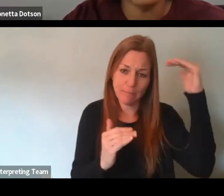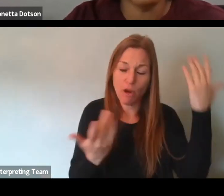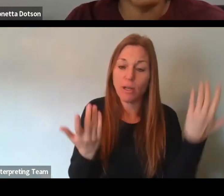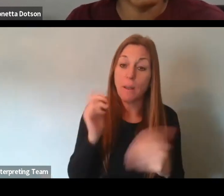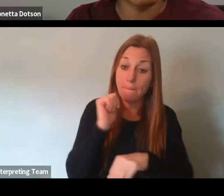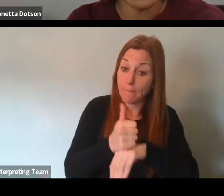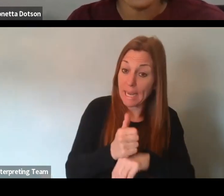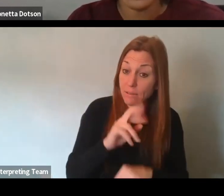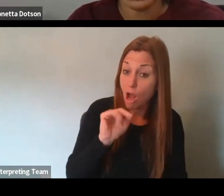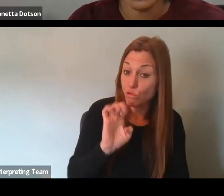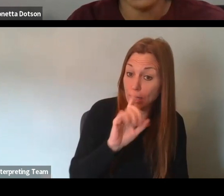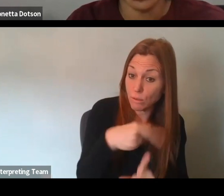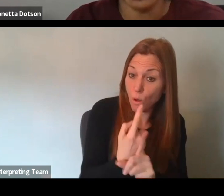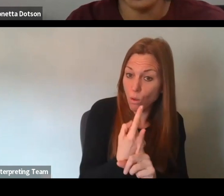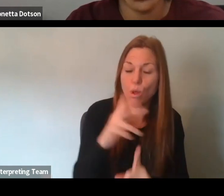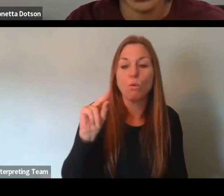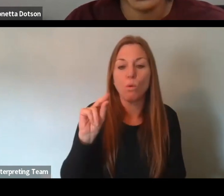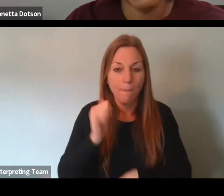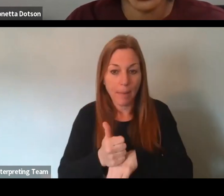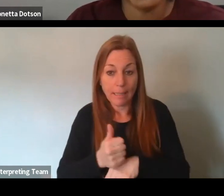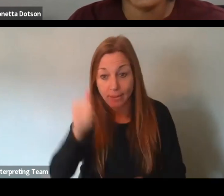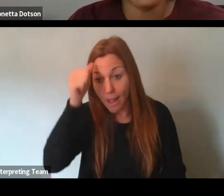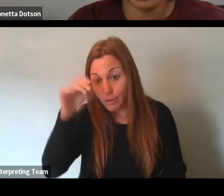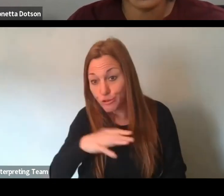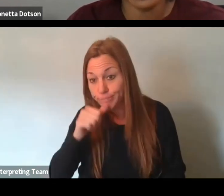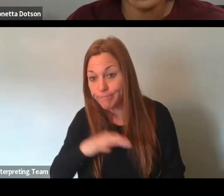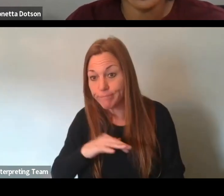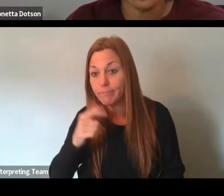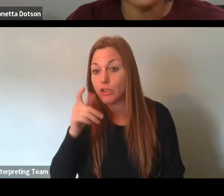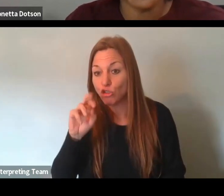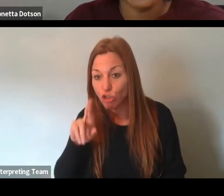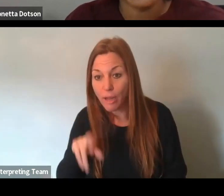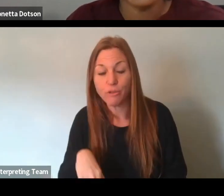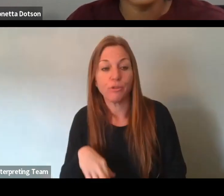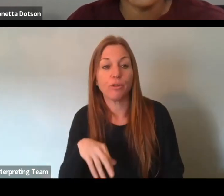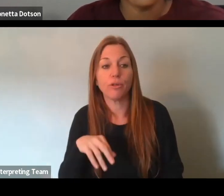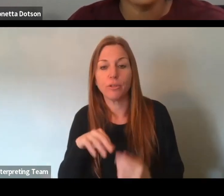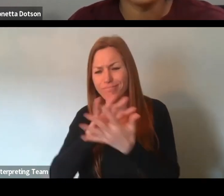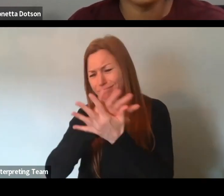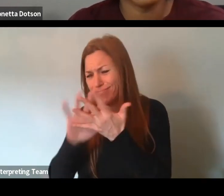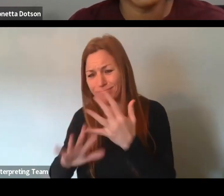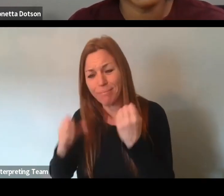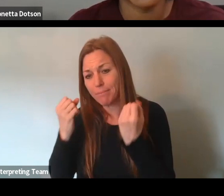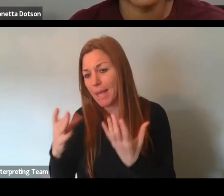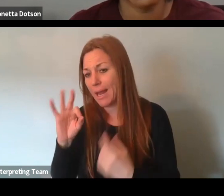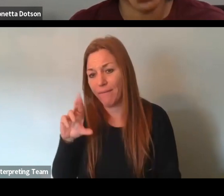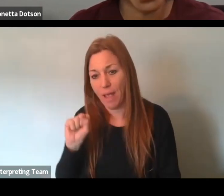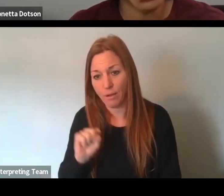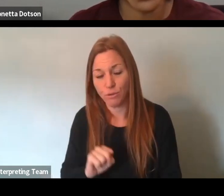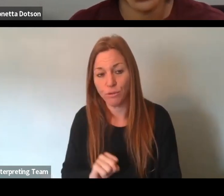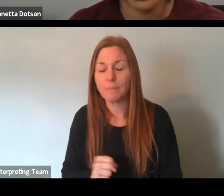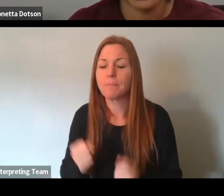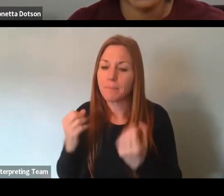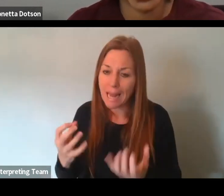as well. And many studies have shown that chronic discrimination can